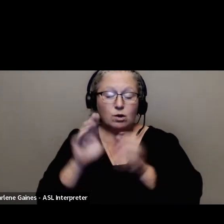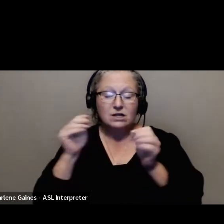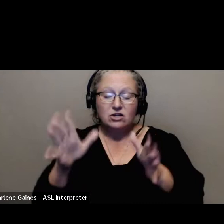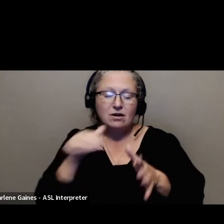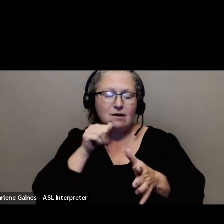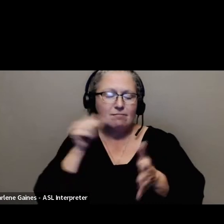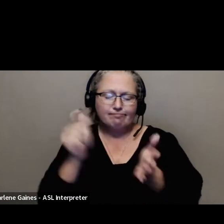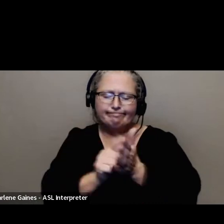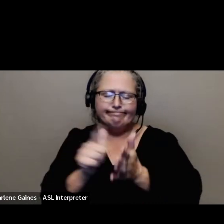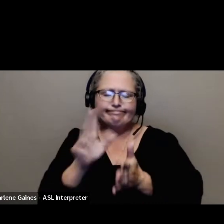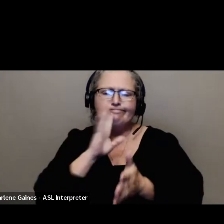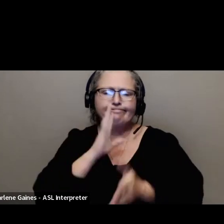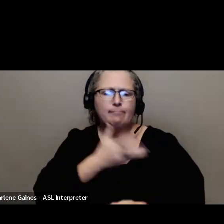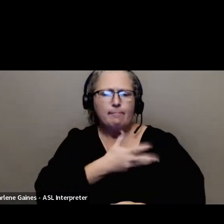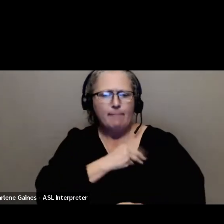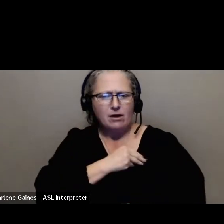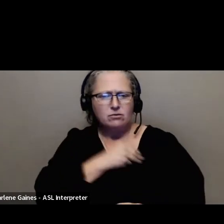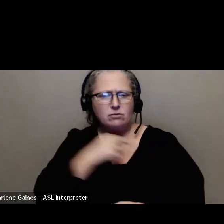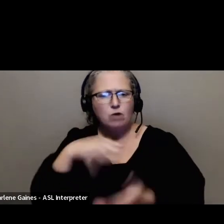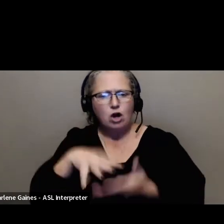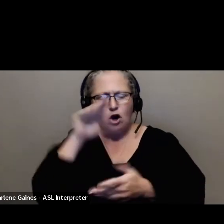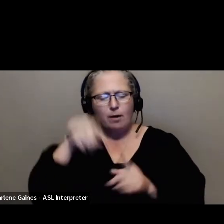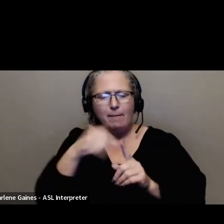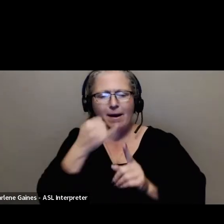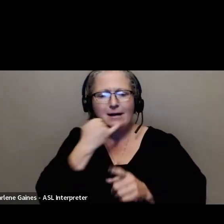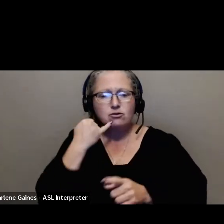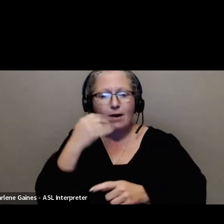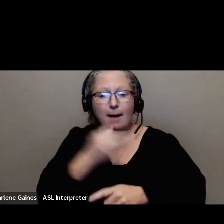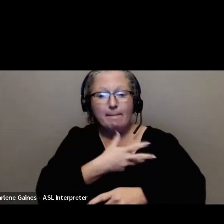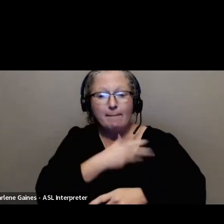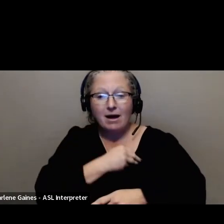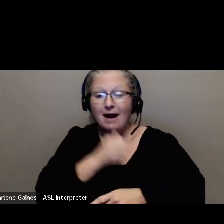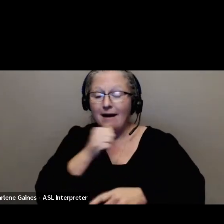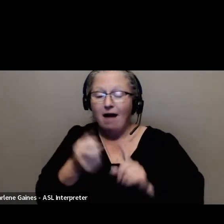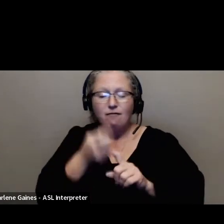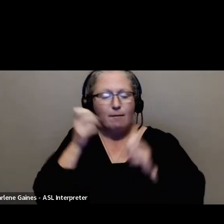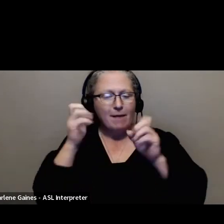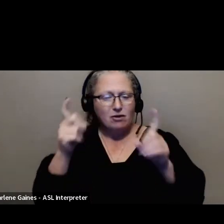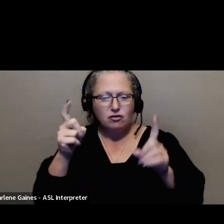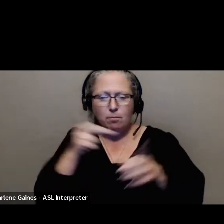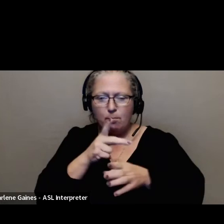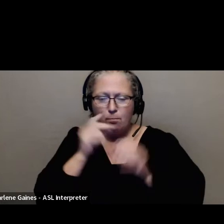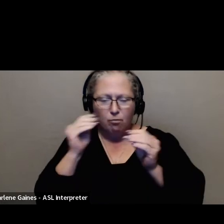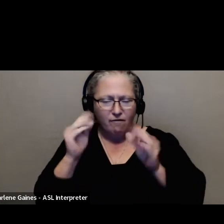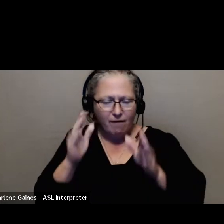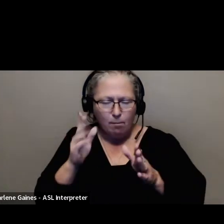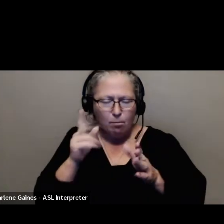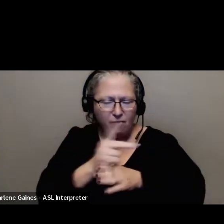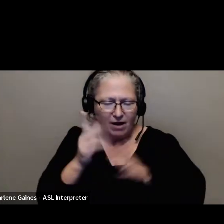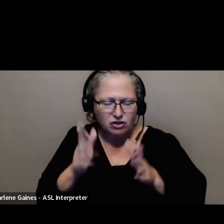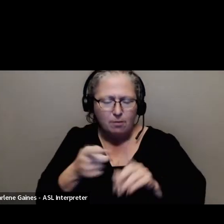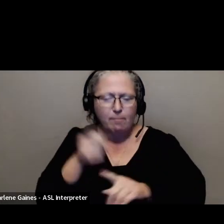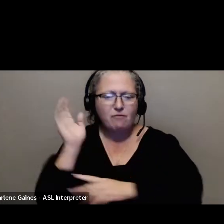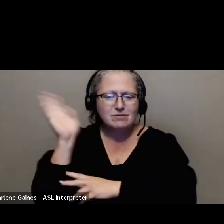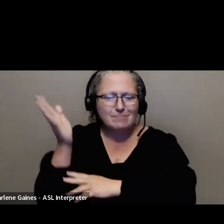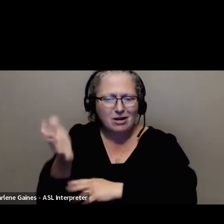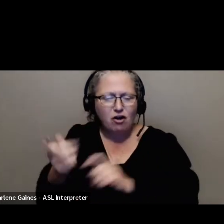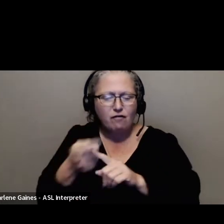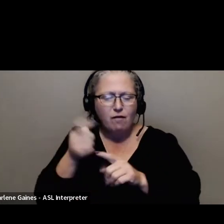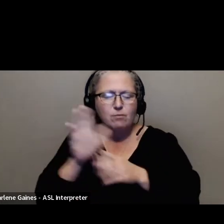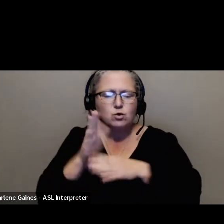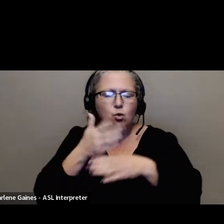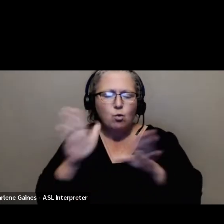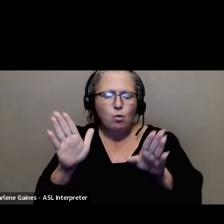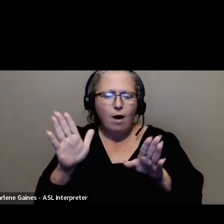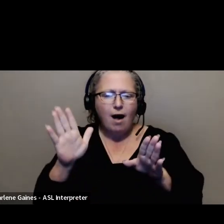word Palestine. So we learned about Israel and Palestine not from an educational professional, but from a speaker at a school-wide assembly who went on